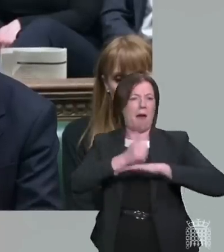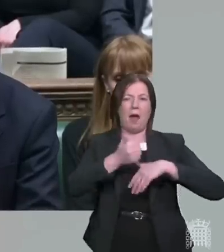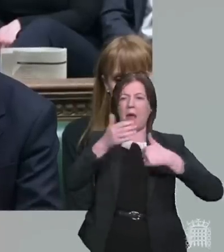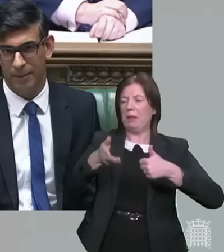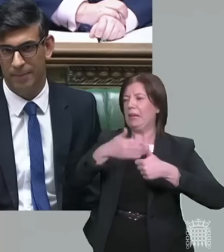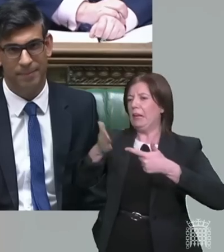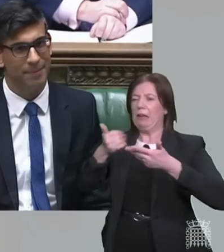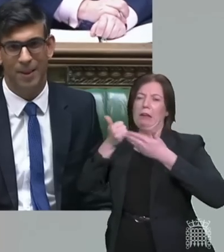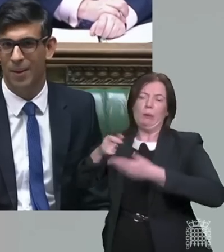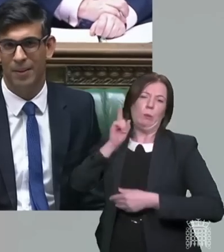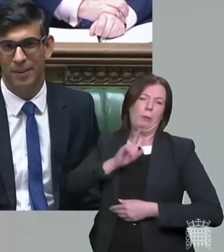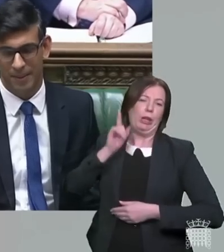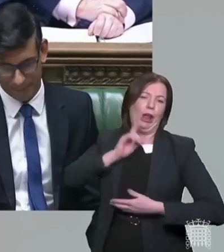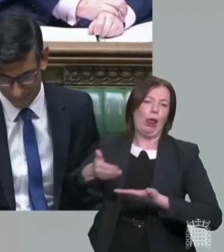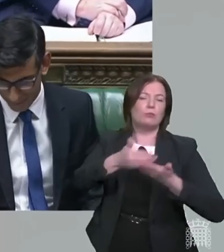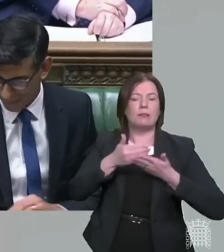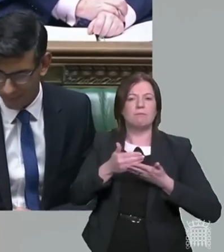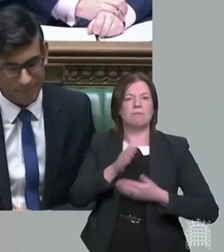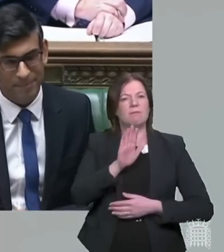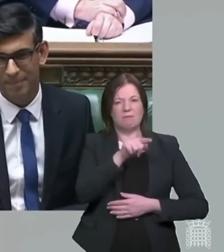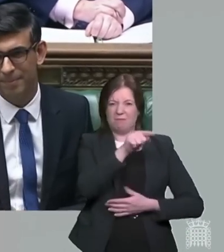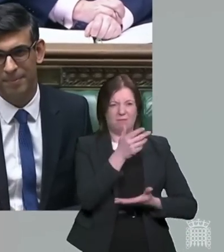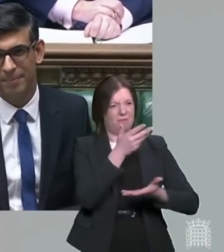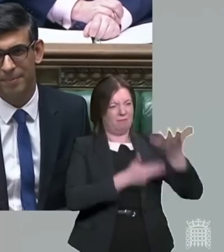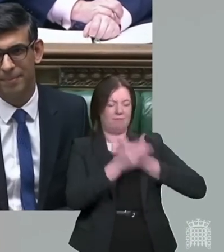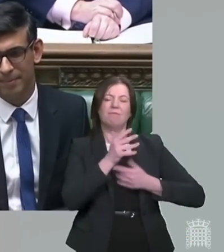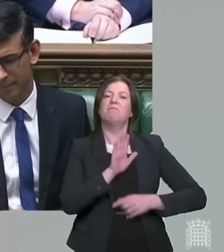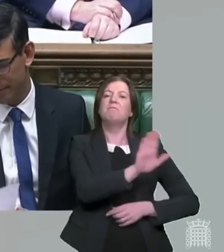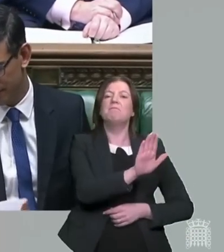place for women. And I'm not going to take lectures from him about that.